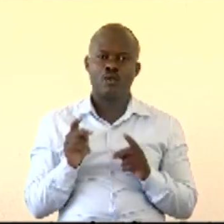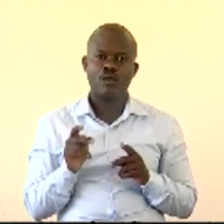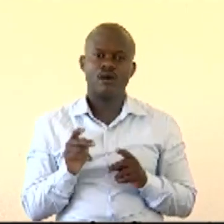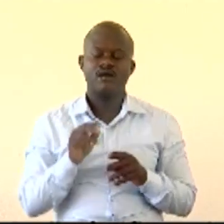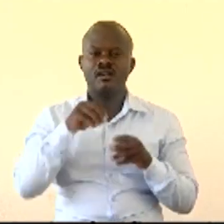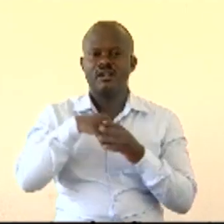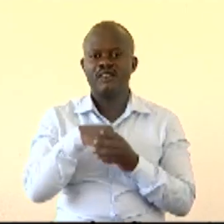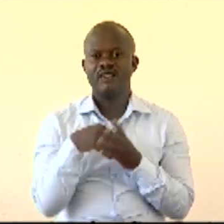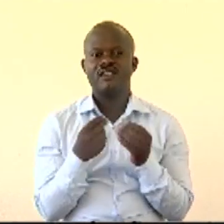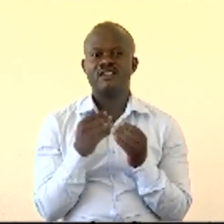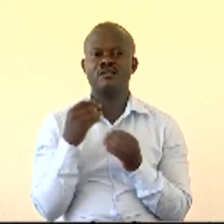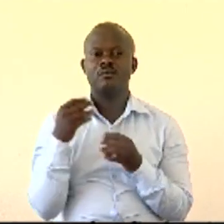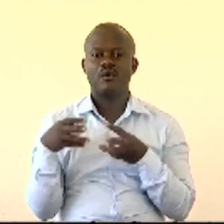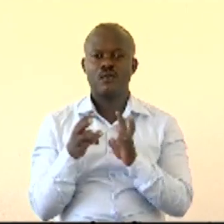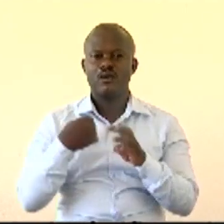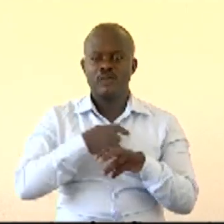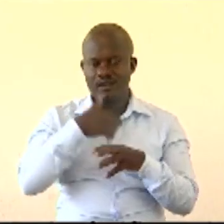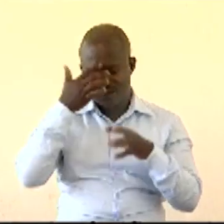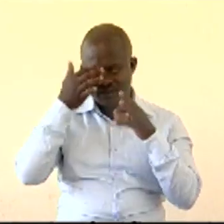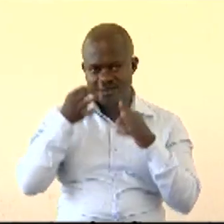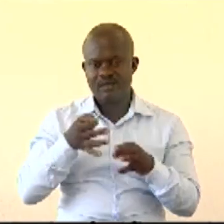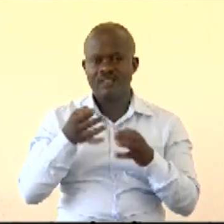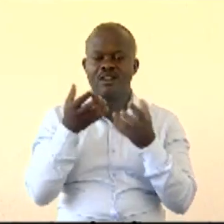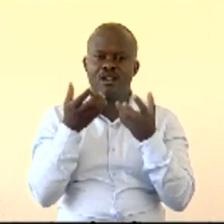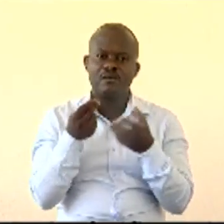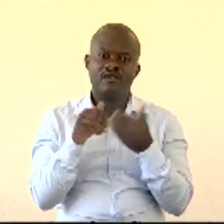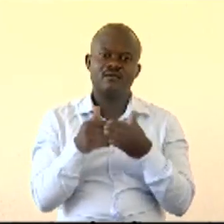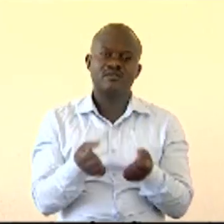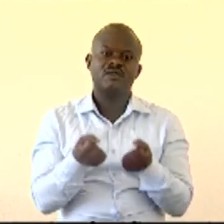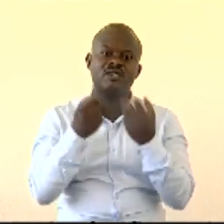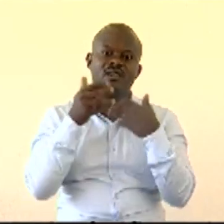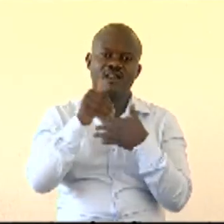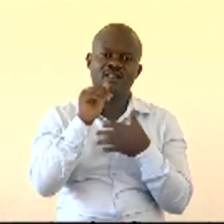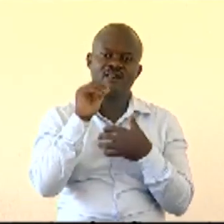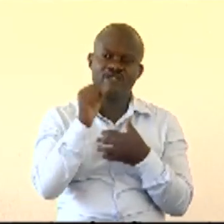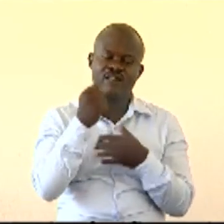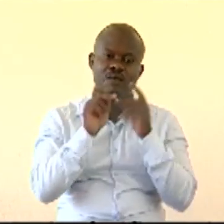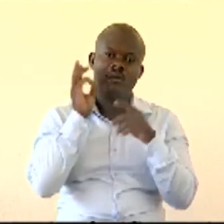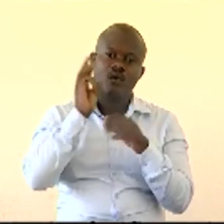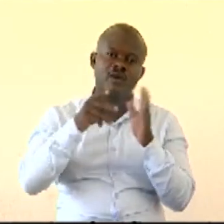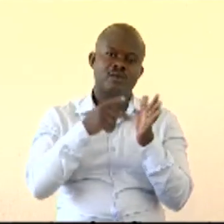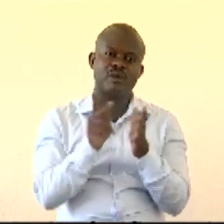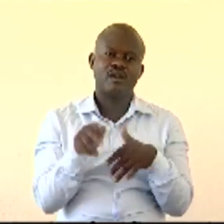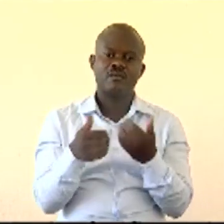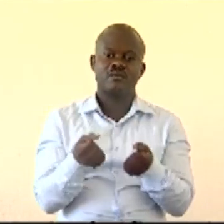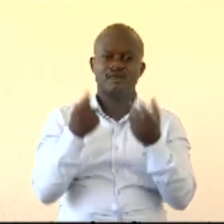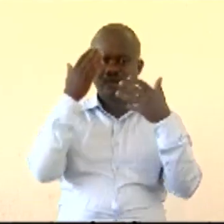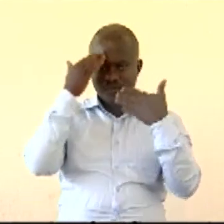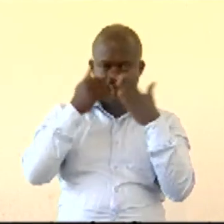in a simple way, we can determine the amount of money that 5 people will pay, because we